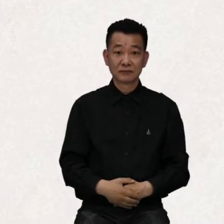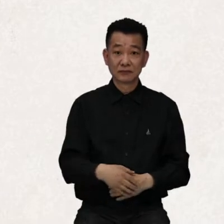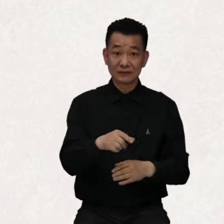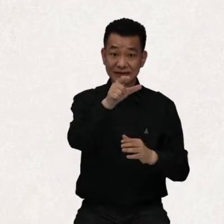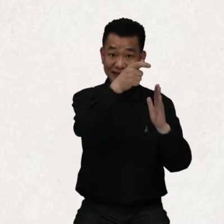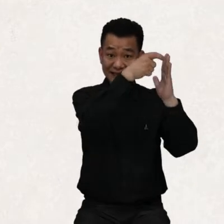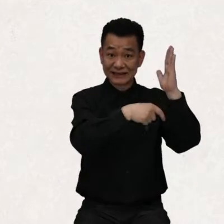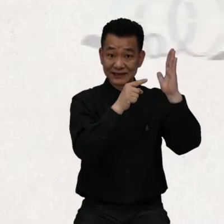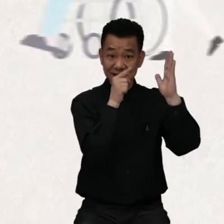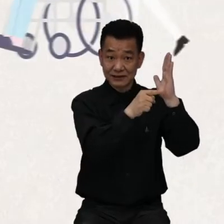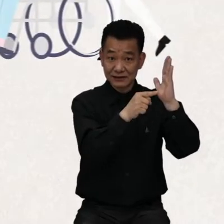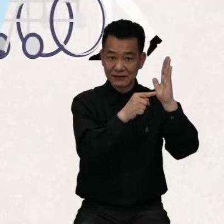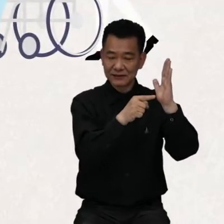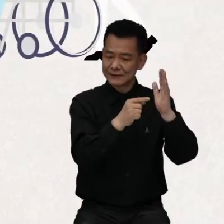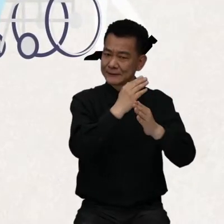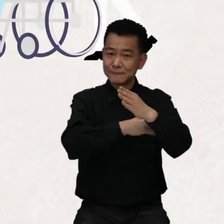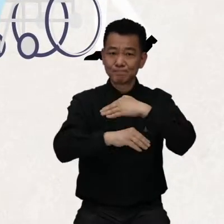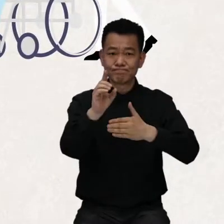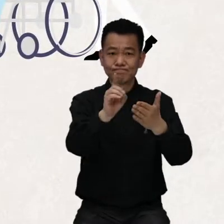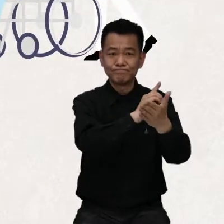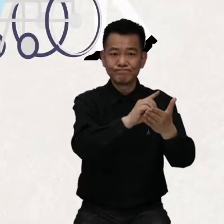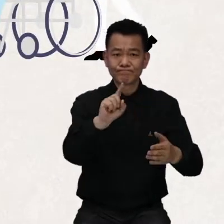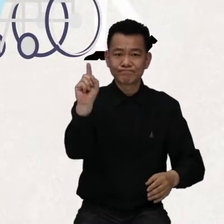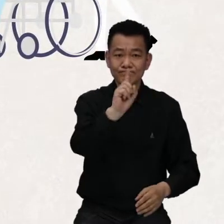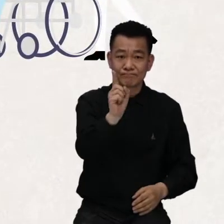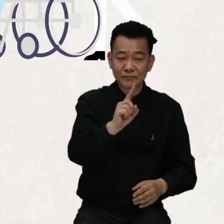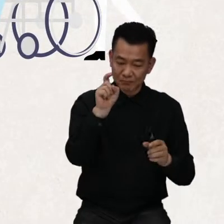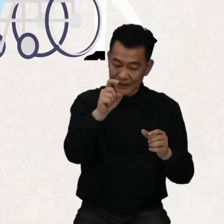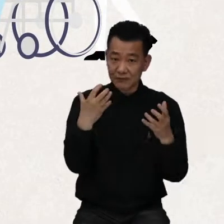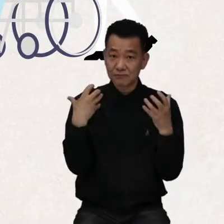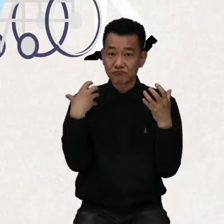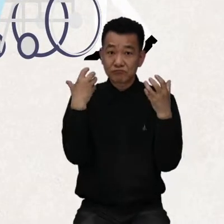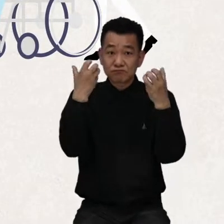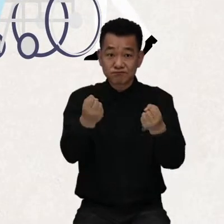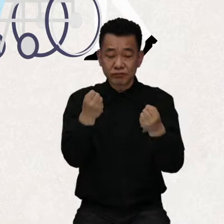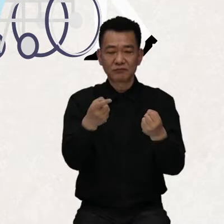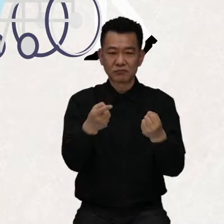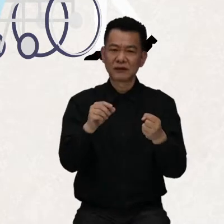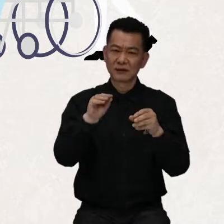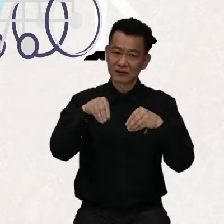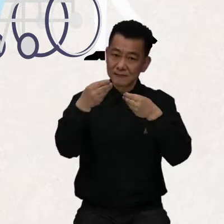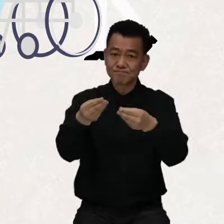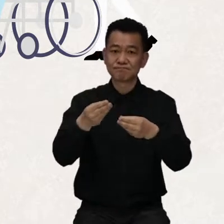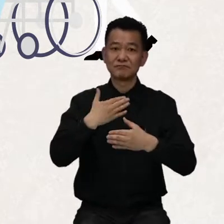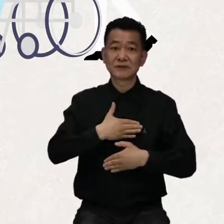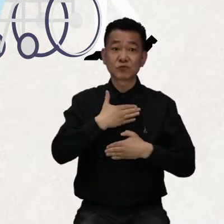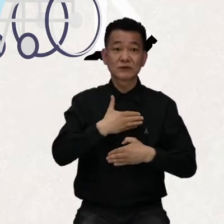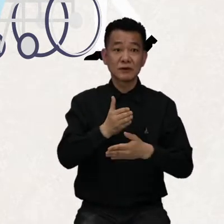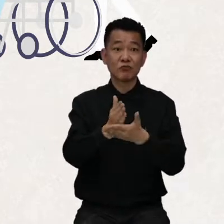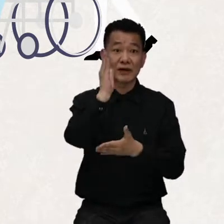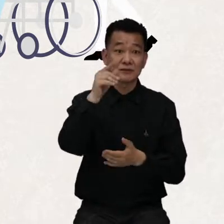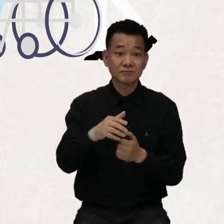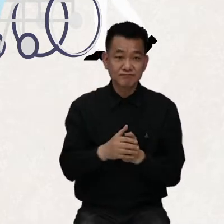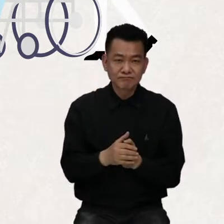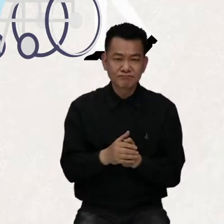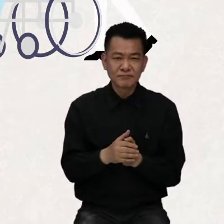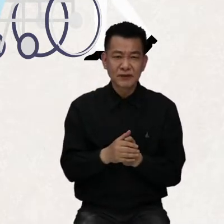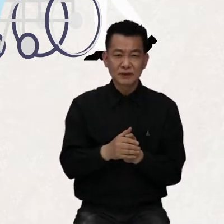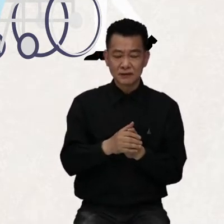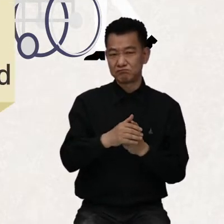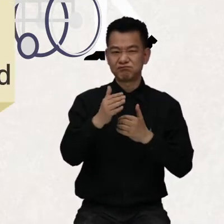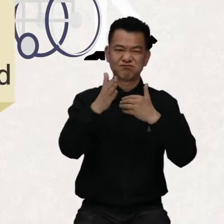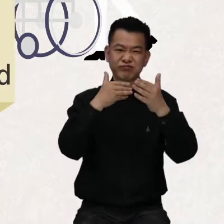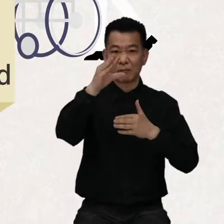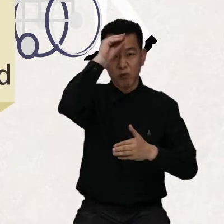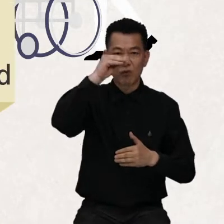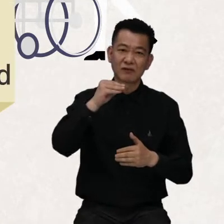This article states that persons with disabilities have the right to enjoy health without discrimination, and states parties need to